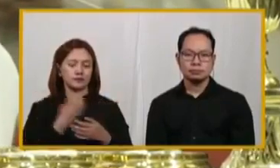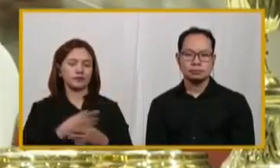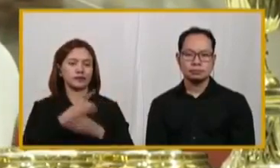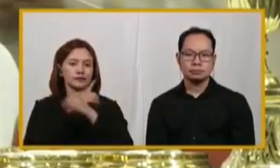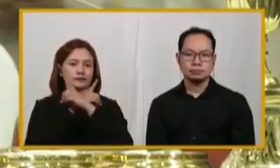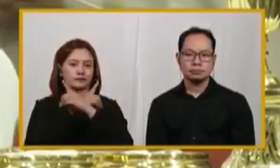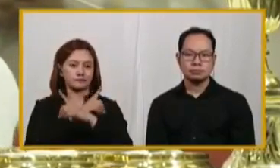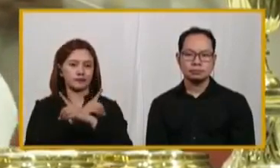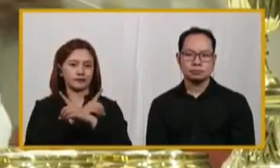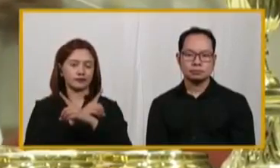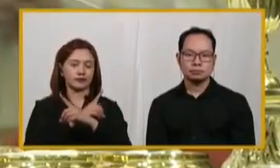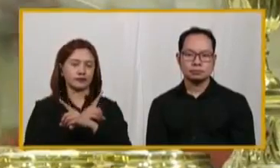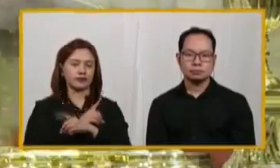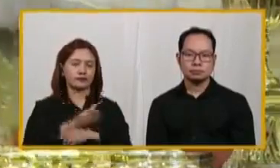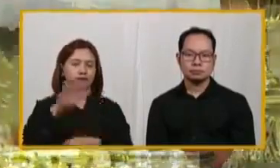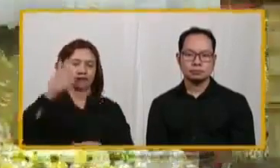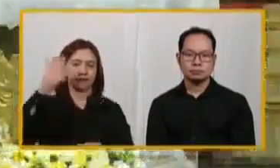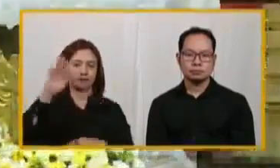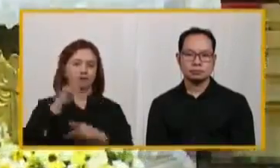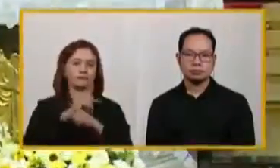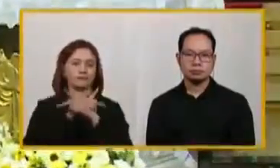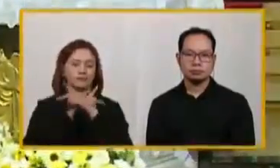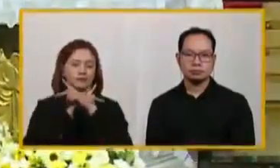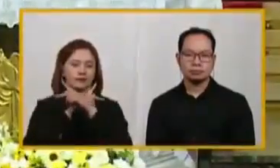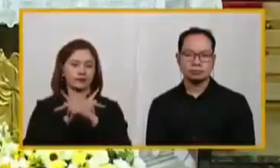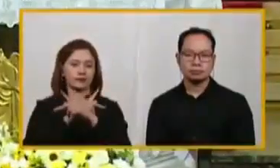defended by your protecting help.